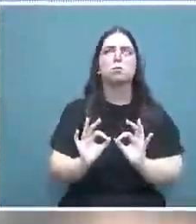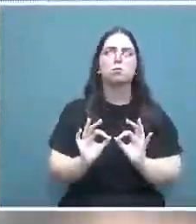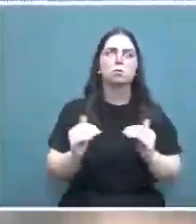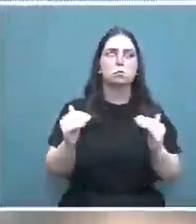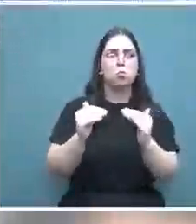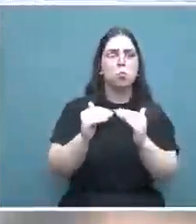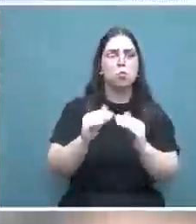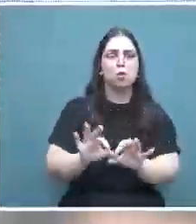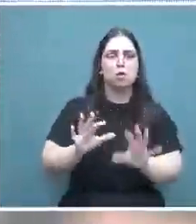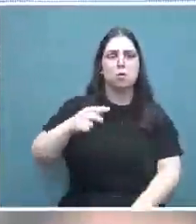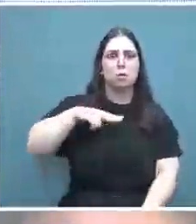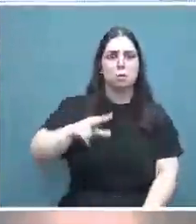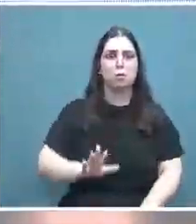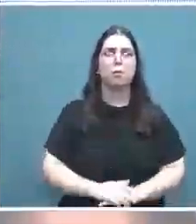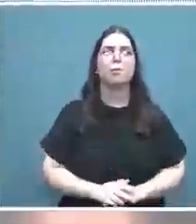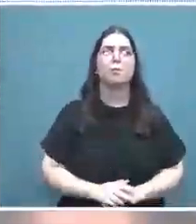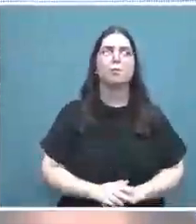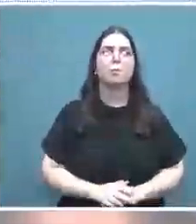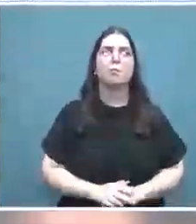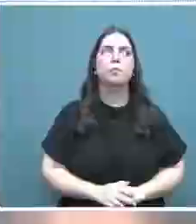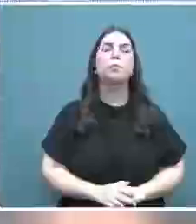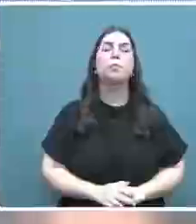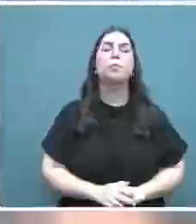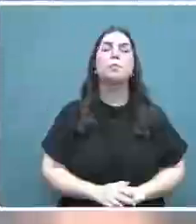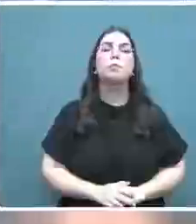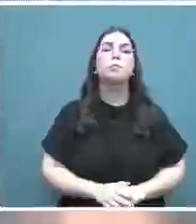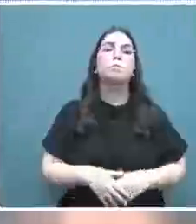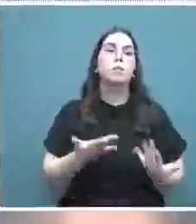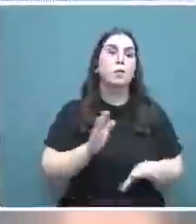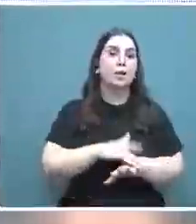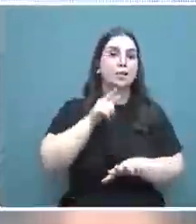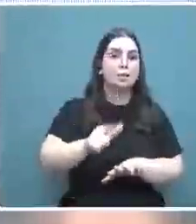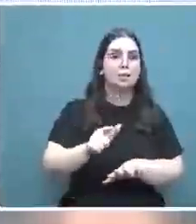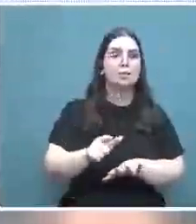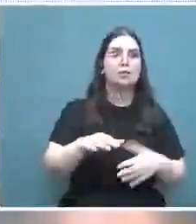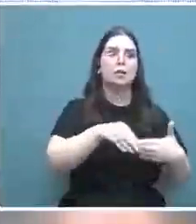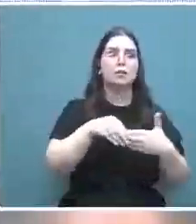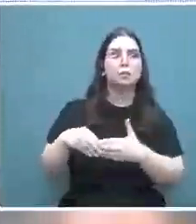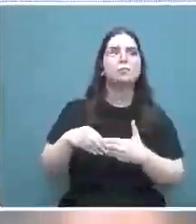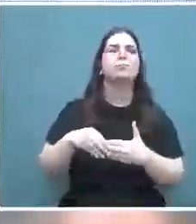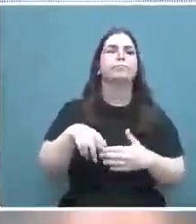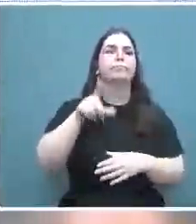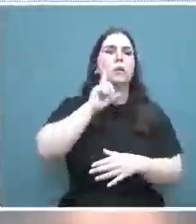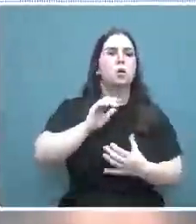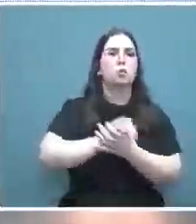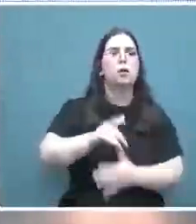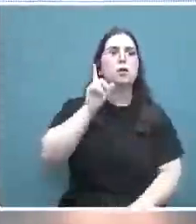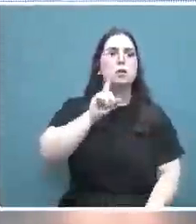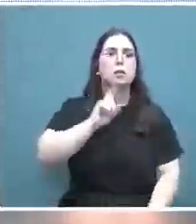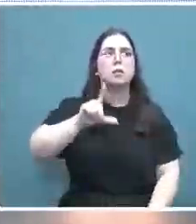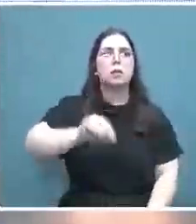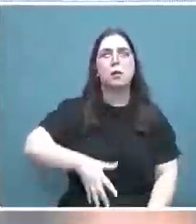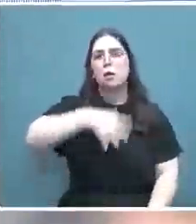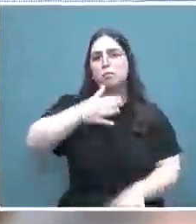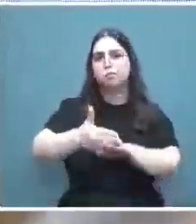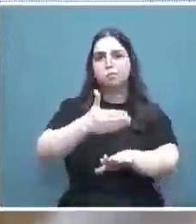the same figures like Portugal has. So that's why under the leadership of Elena Zelenska that had her speech